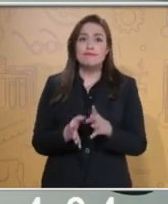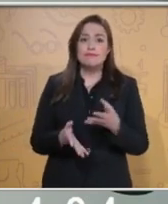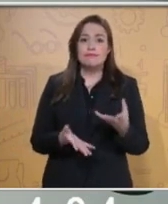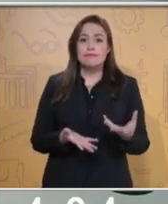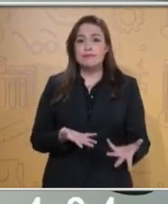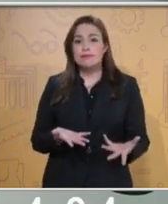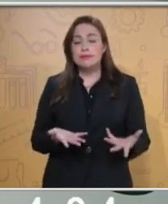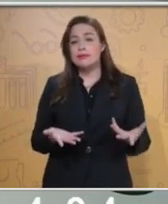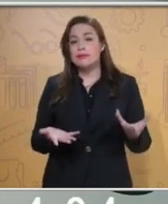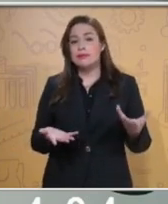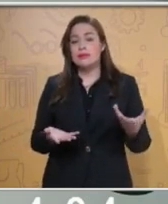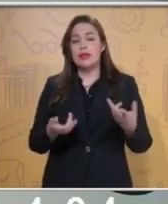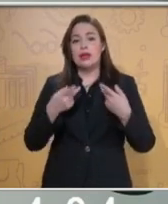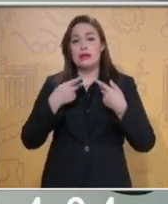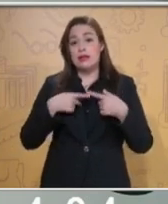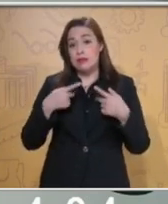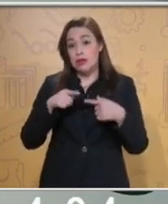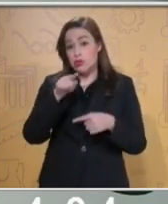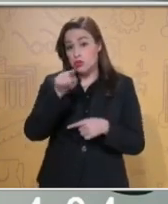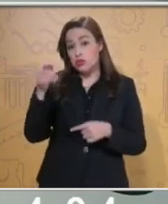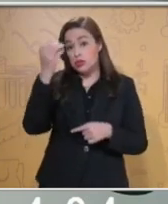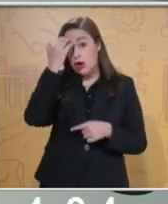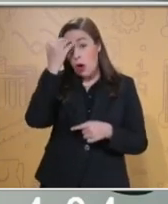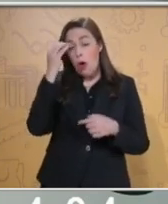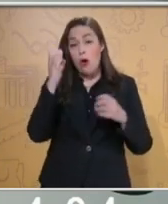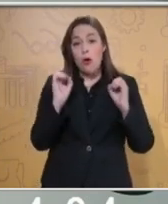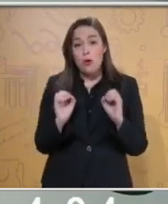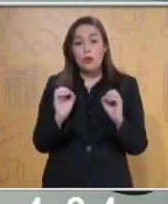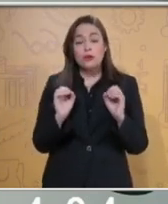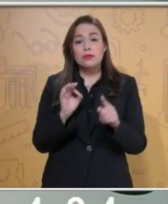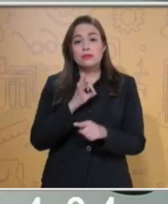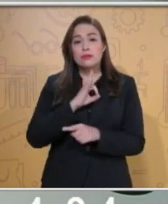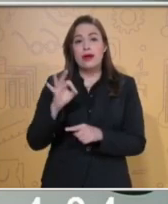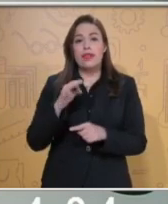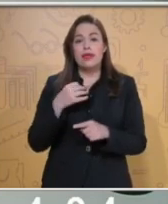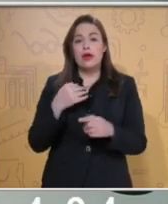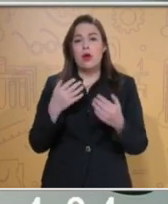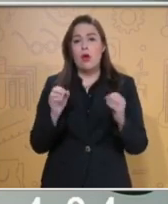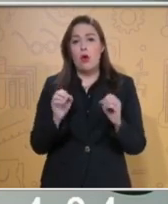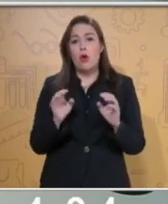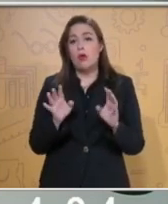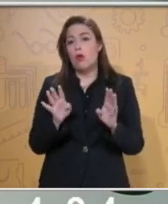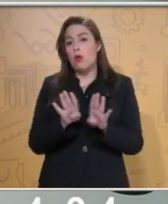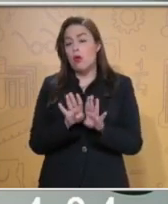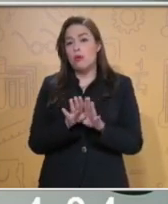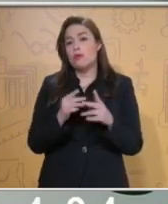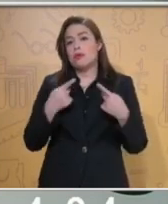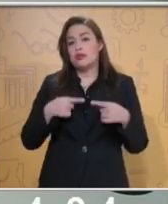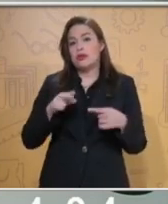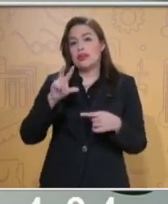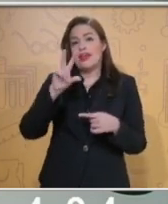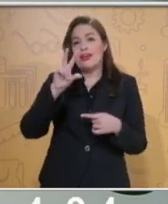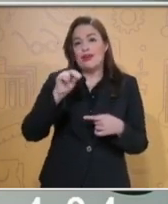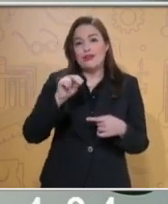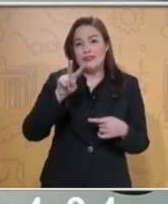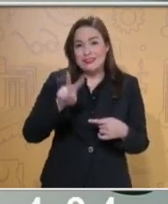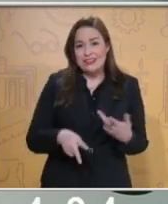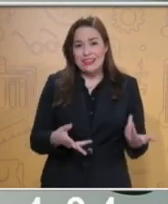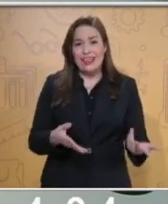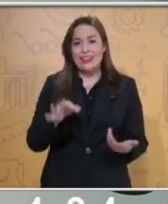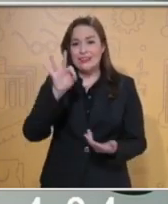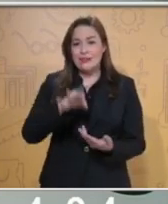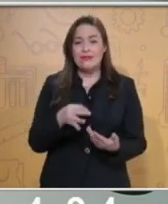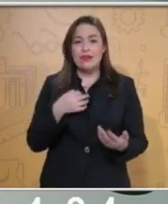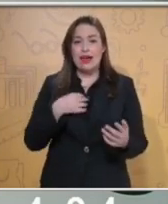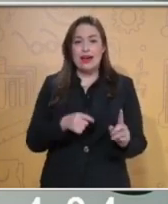the people that you know, or maybe they can be fantastic characters. Then we have Western